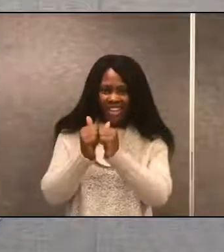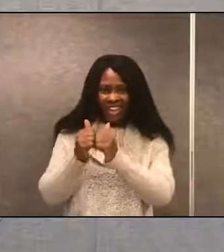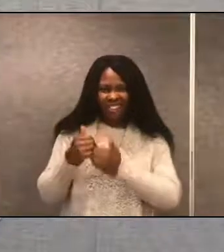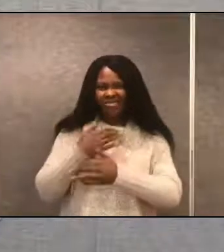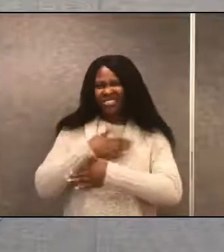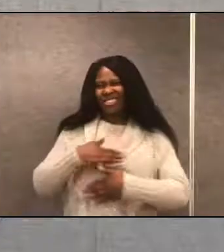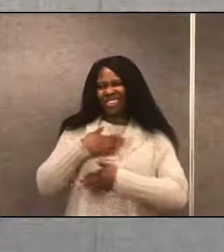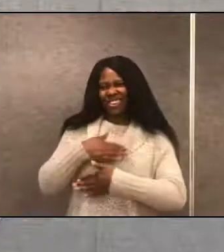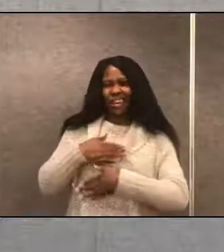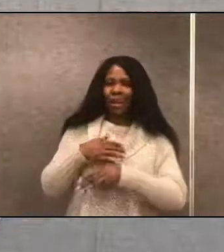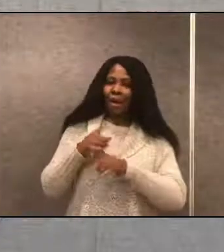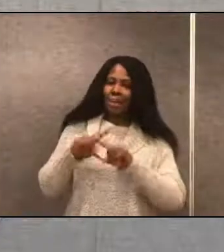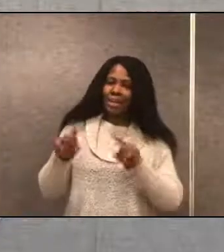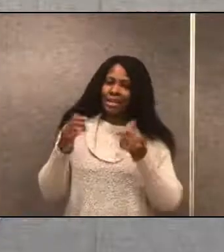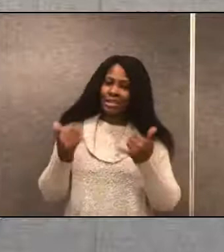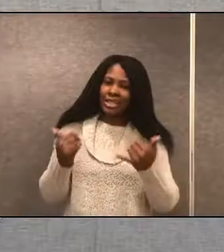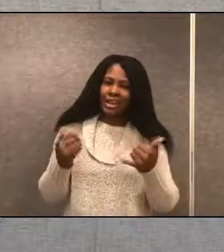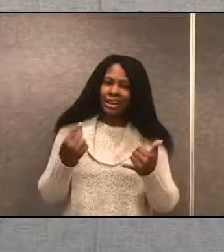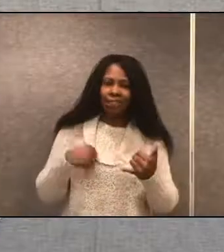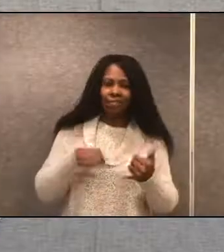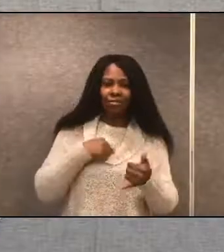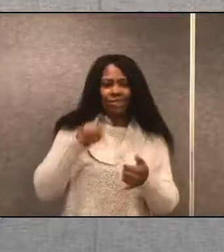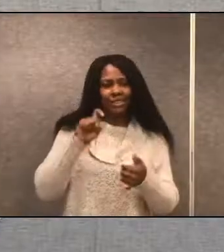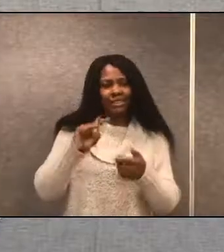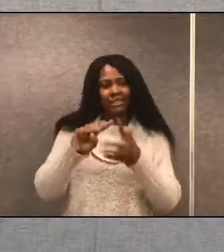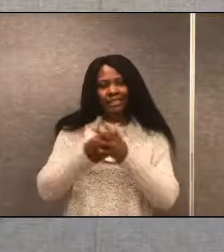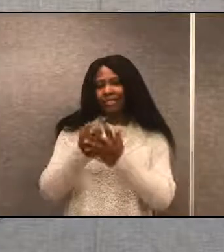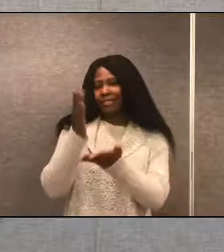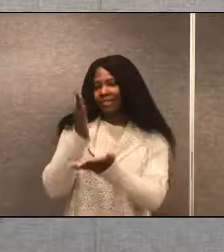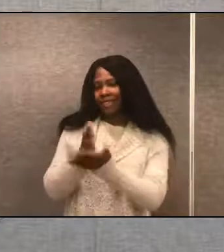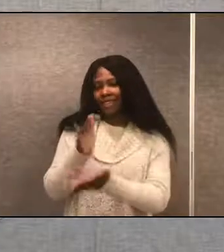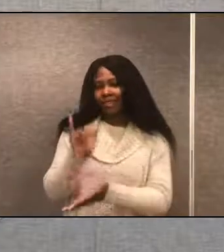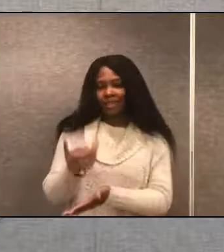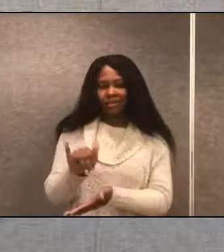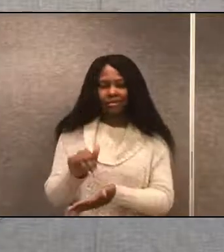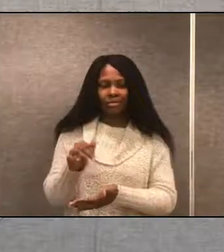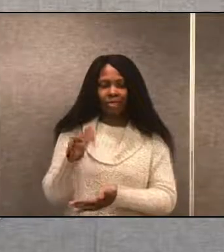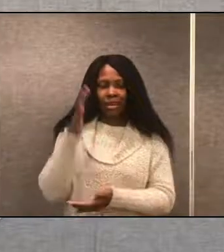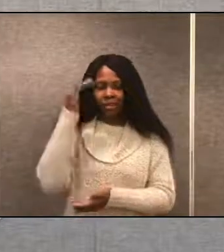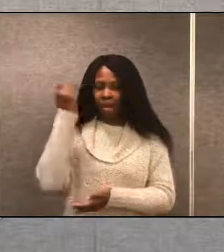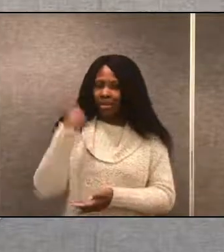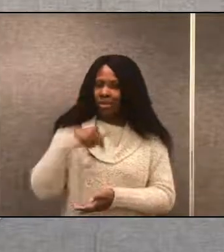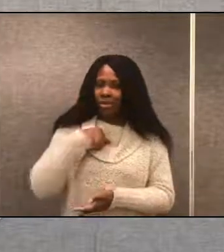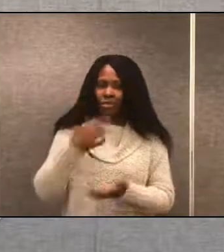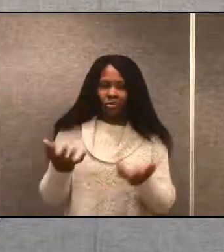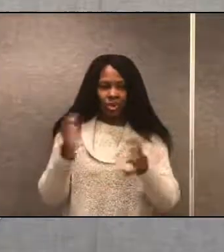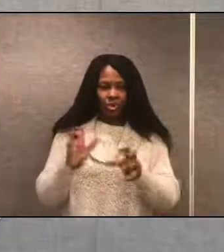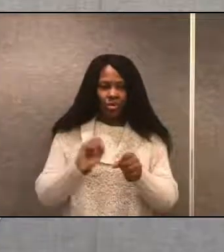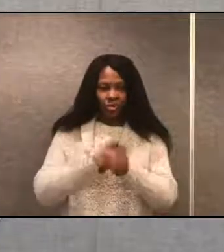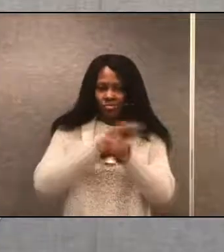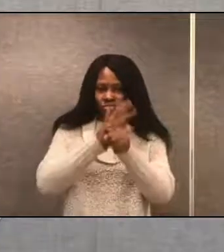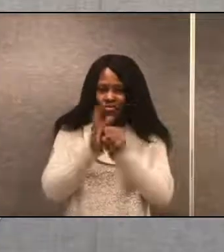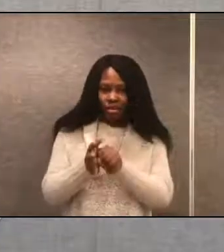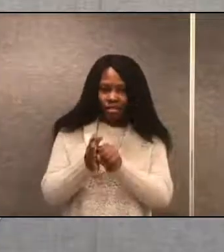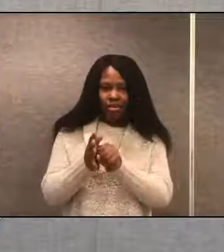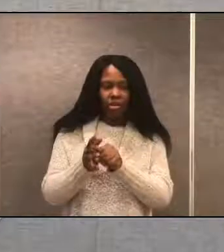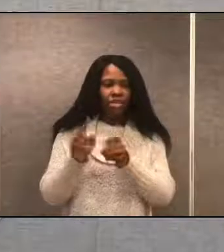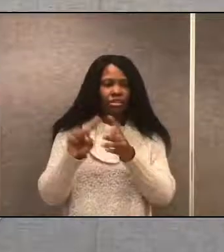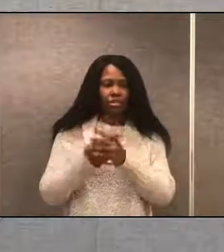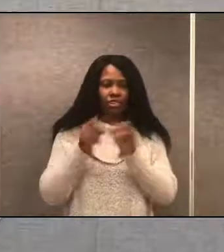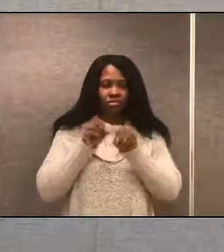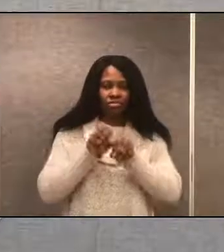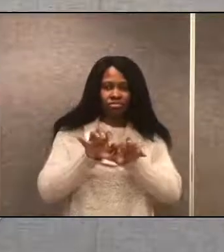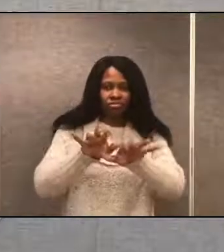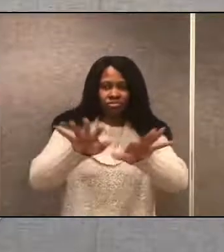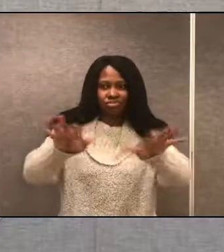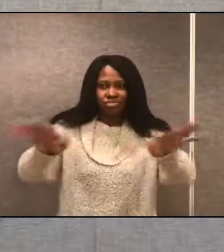now, everyone, that we got to kind of seize that because we do not want this COVID-19 to start surging in a way that we start getting